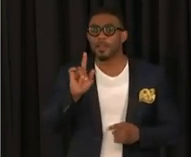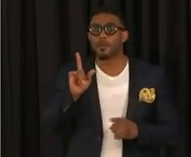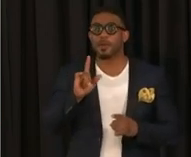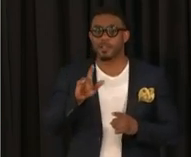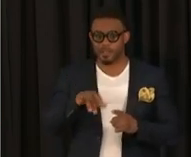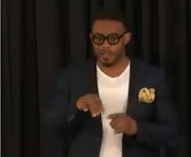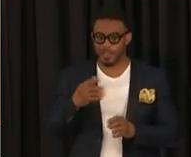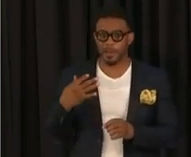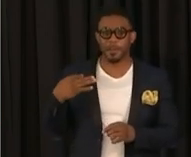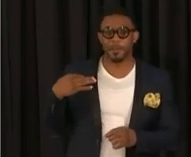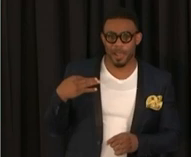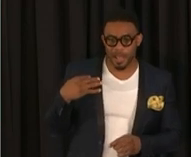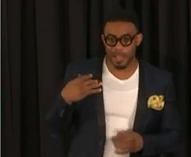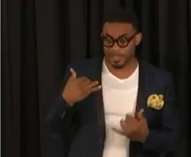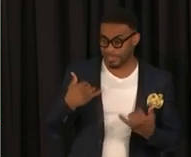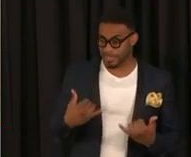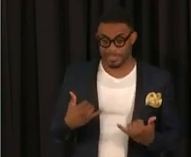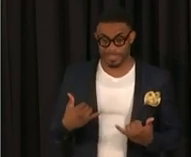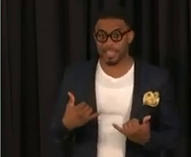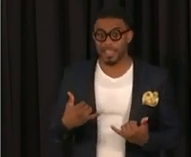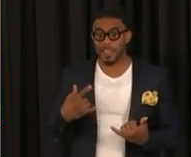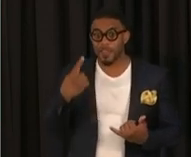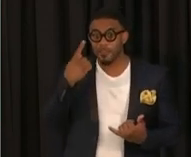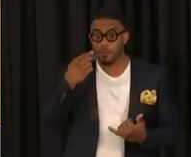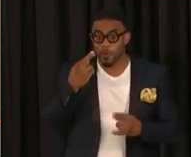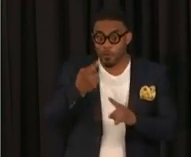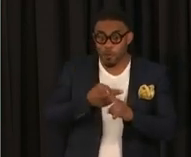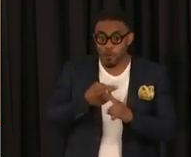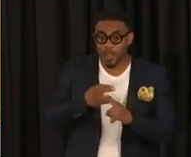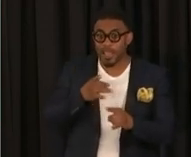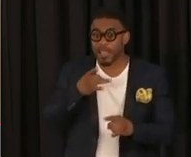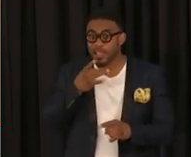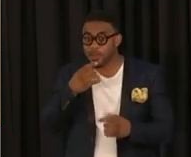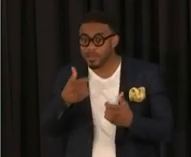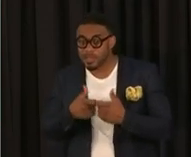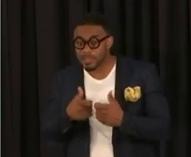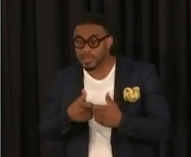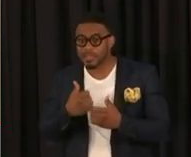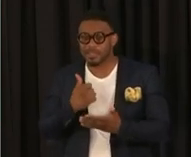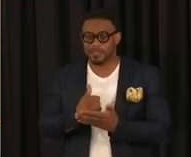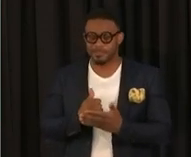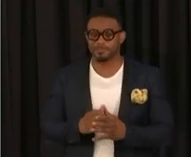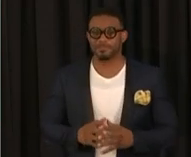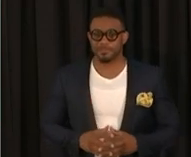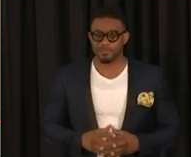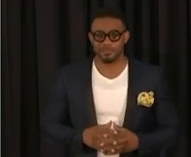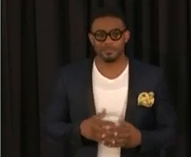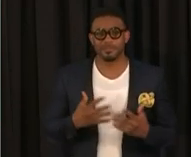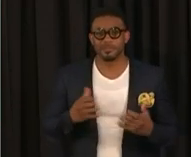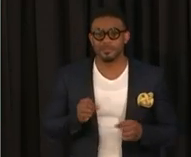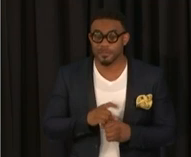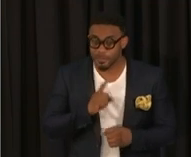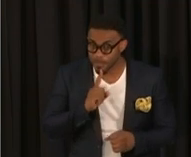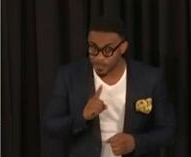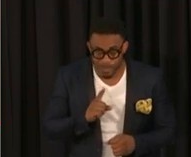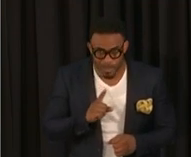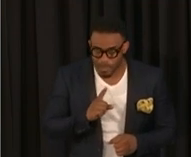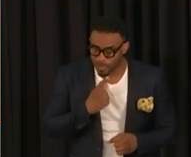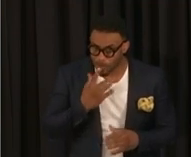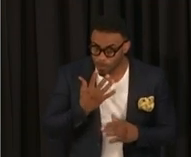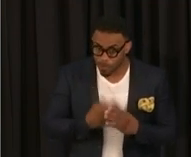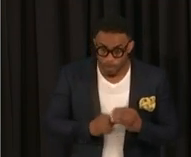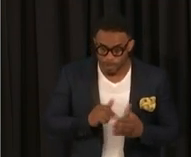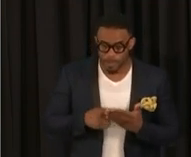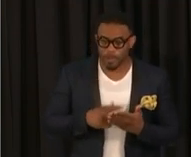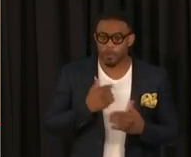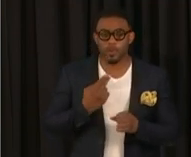stay.dc.gov. And that's where you can apply today for rent and utility assistance. So I want to make sure that doesn't get lost